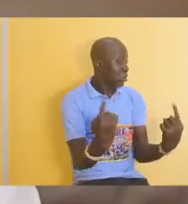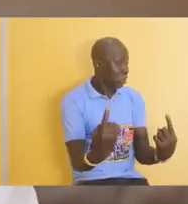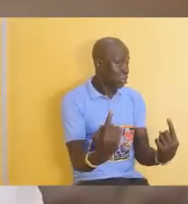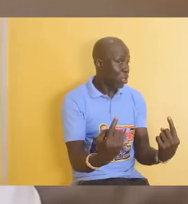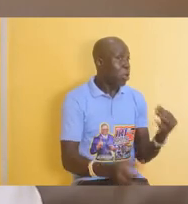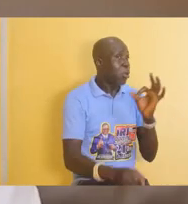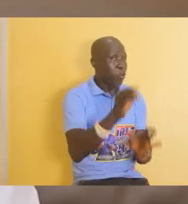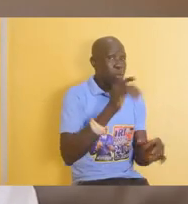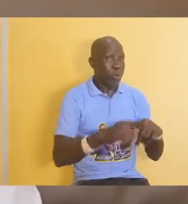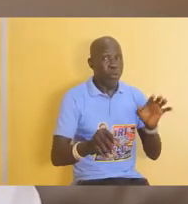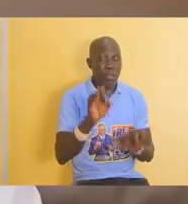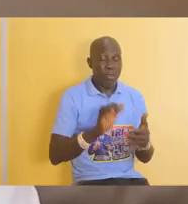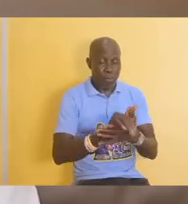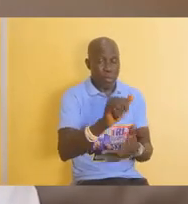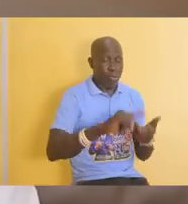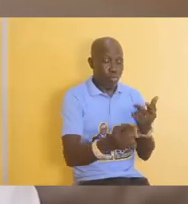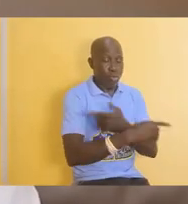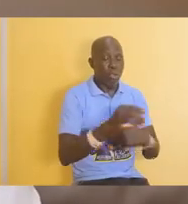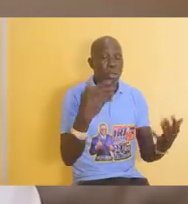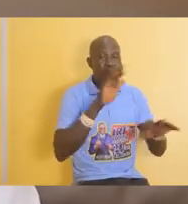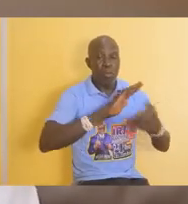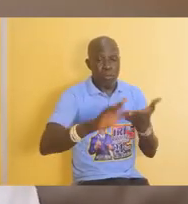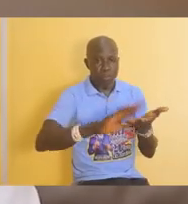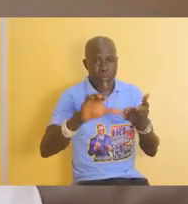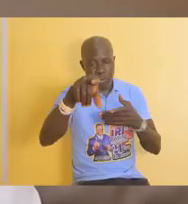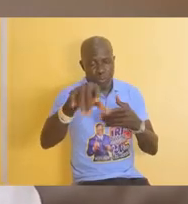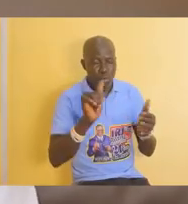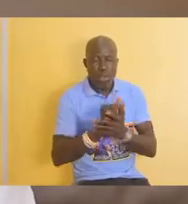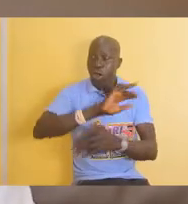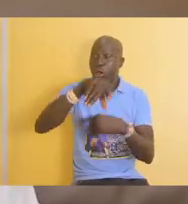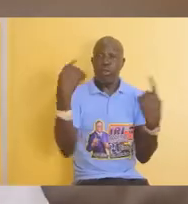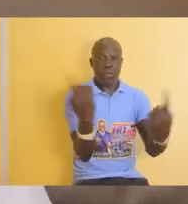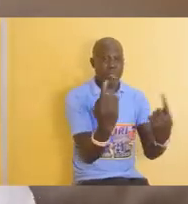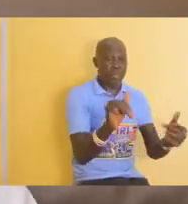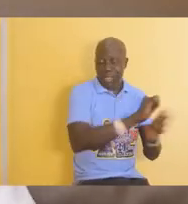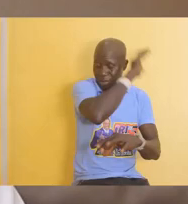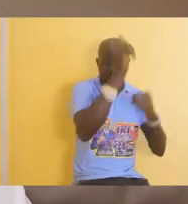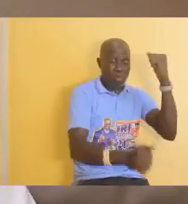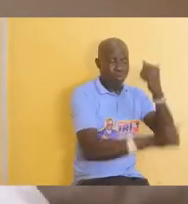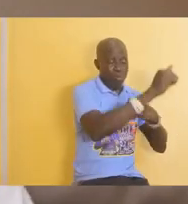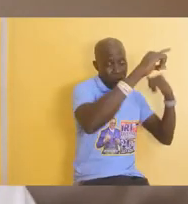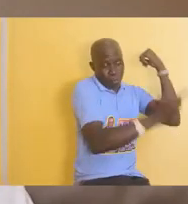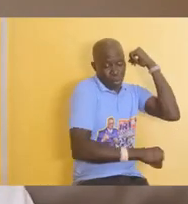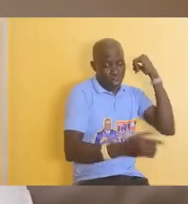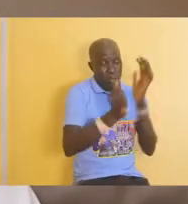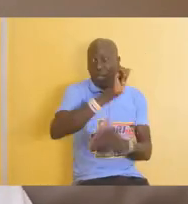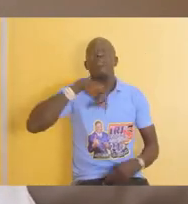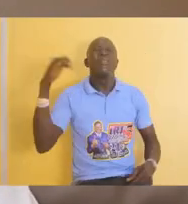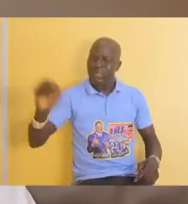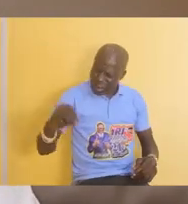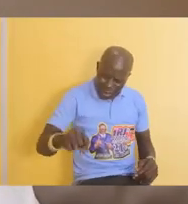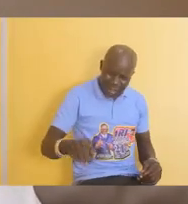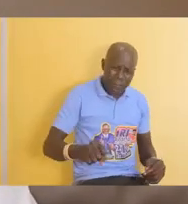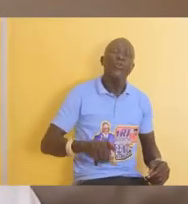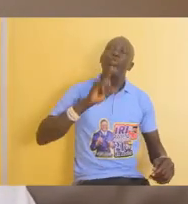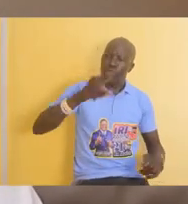offense. But if you believe to them, you are forgiven. You will never receive that punishment. Oh, Niger. Yes, we don't